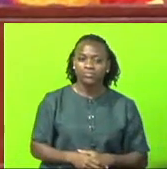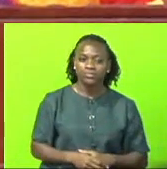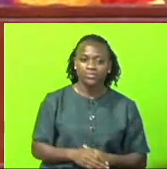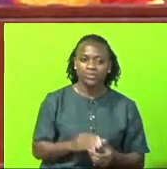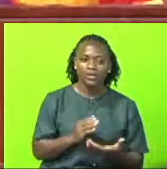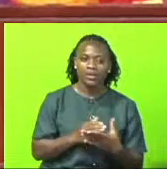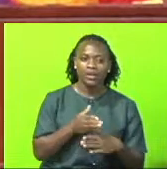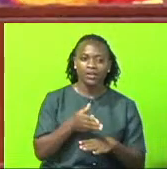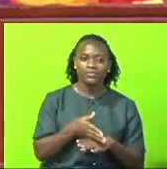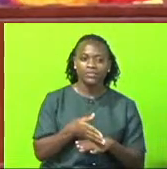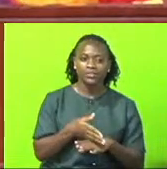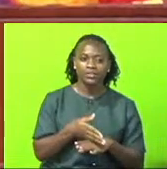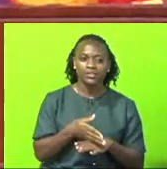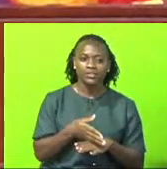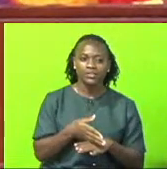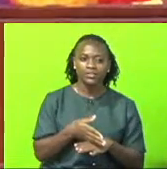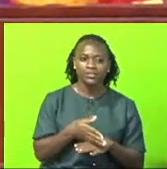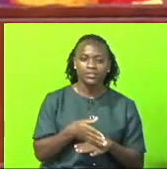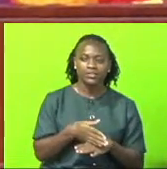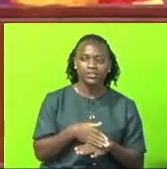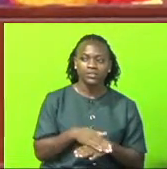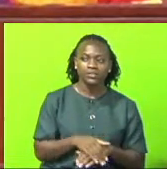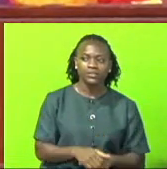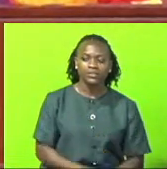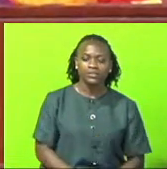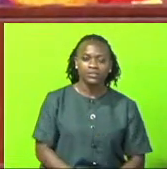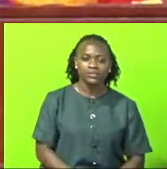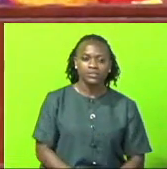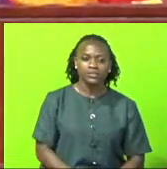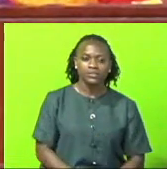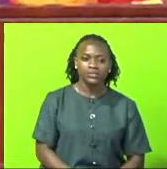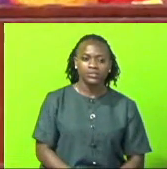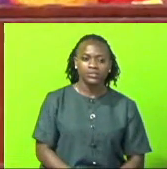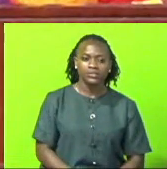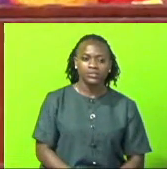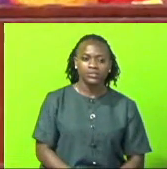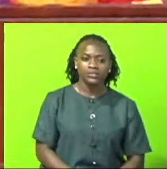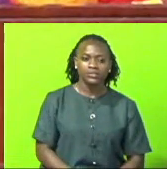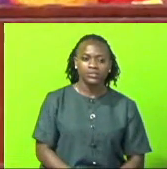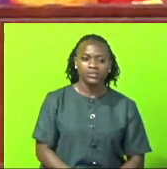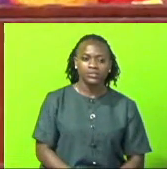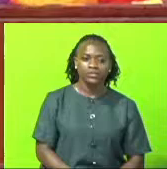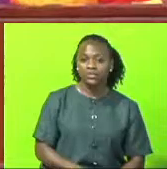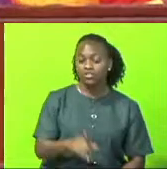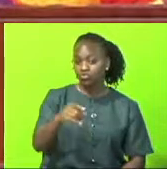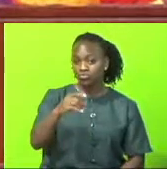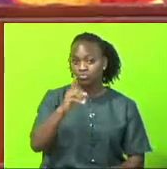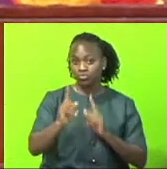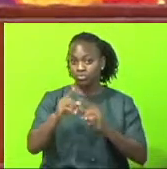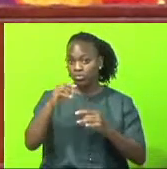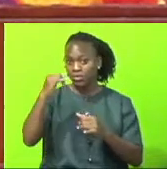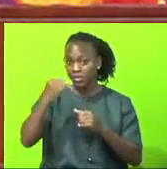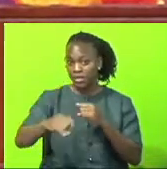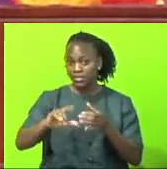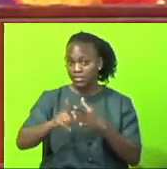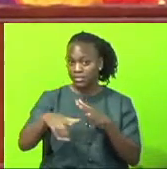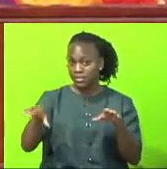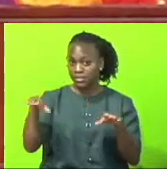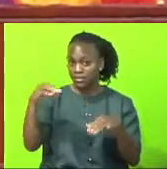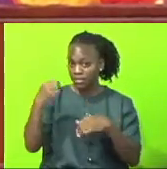Thank you, Mr. Speaker. That means he will speak for and on behalf, and that will be the end. Okay. Yes,